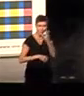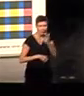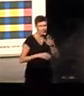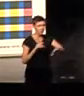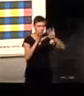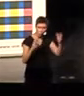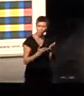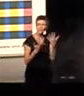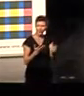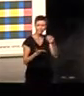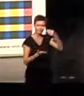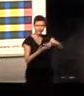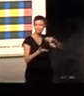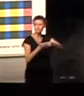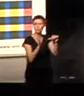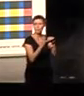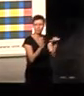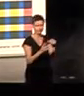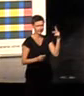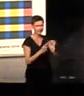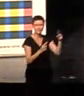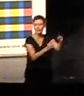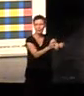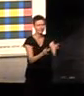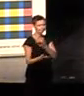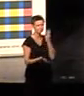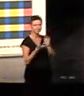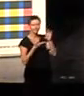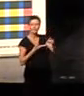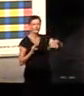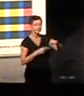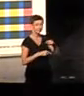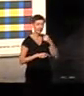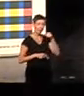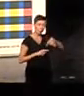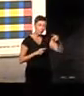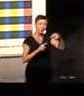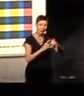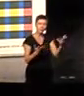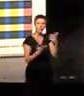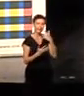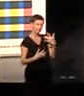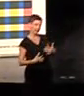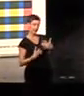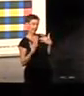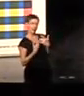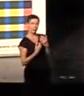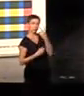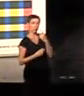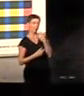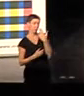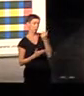kloof feesten budget cuts since the scotch scotch inspire to go van recent publications